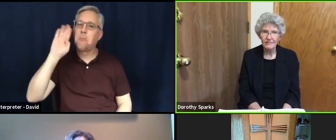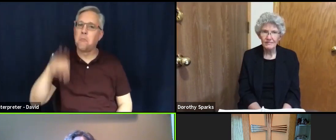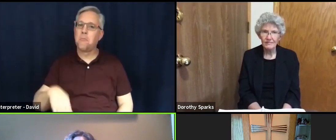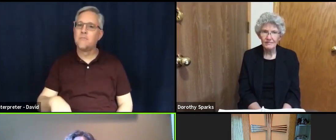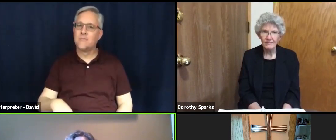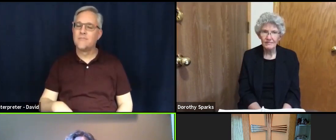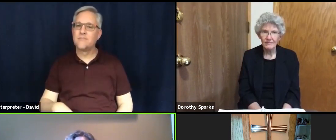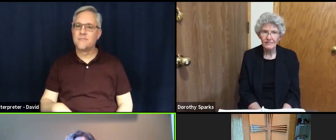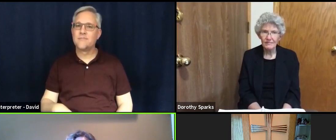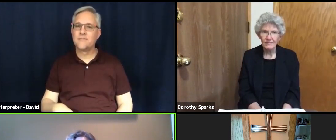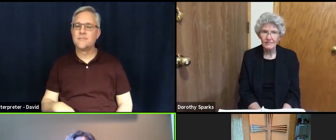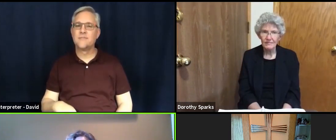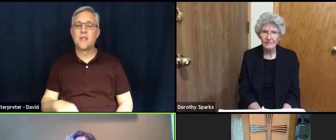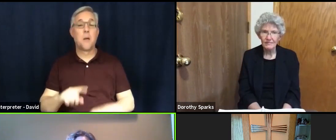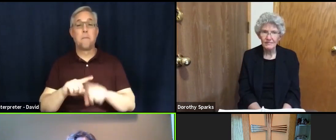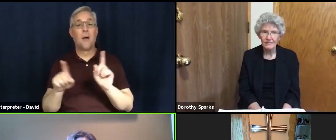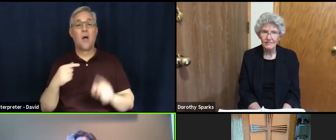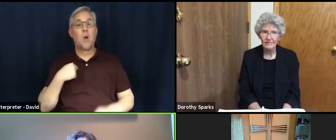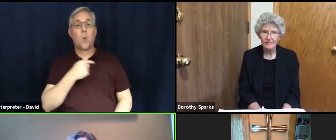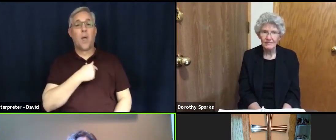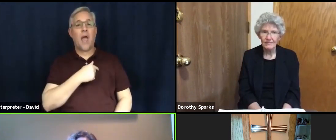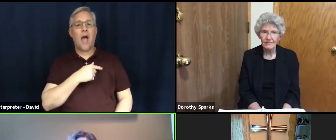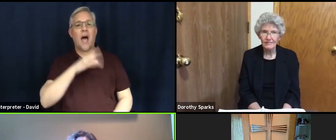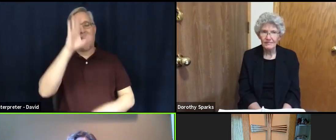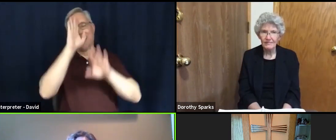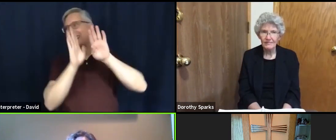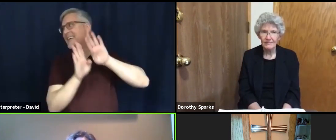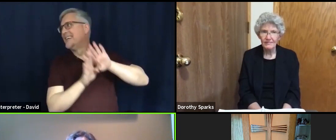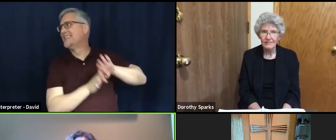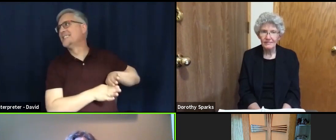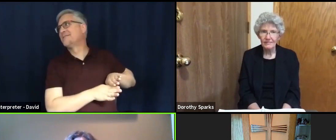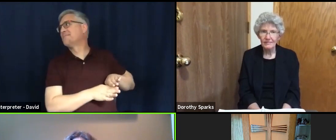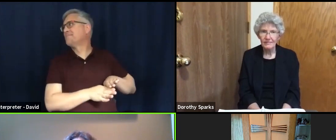but it's not one that we can pretend doesn't need to happen.